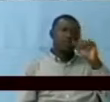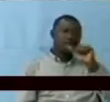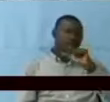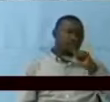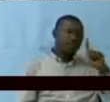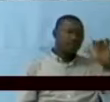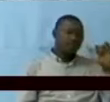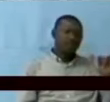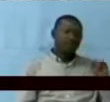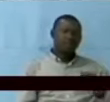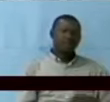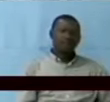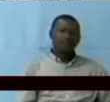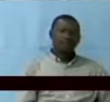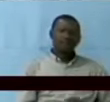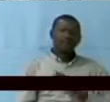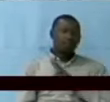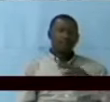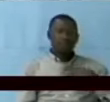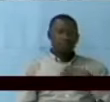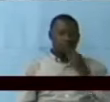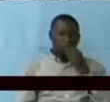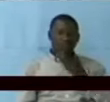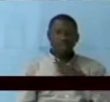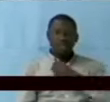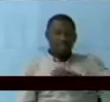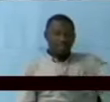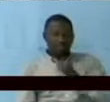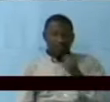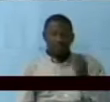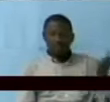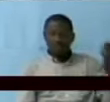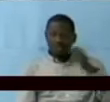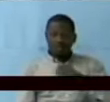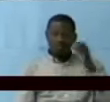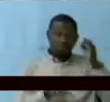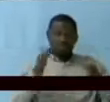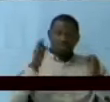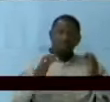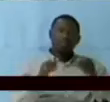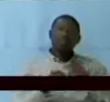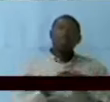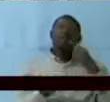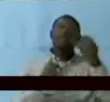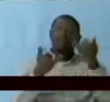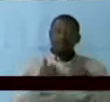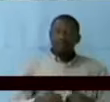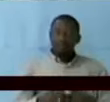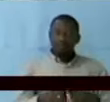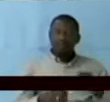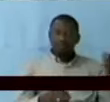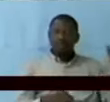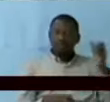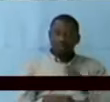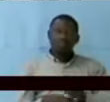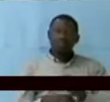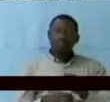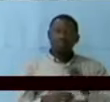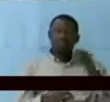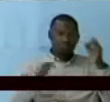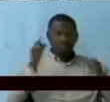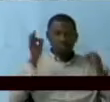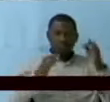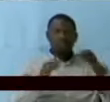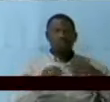I don't want to say he refused to come to court, but he failed to come to court to testify. Ntafono deko abalanta le kana kiti